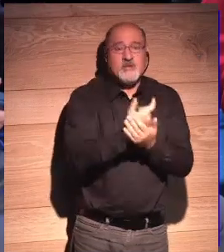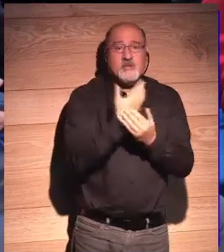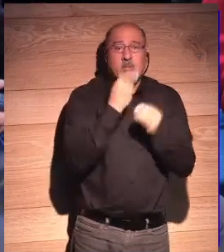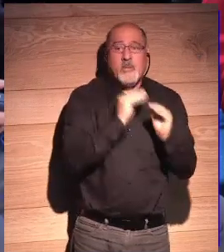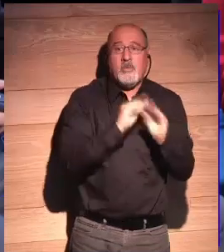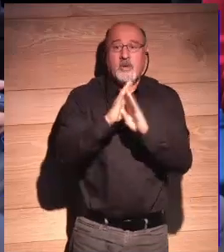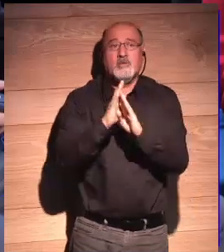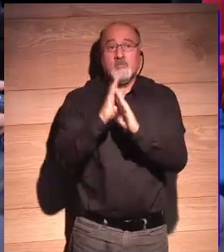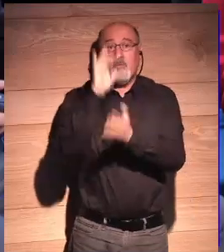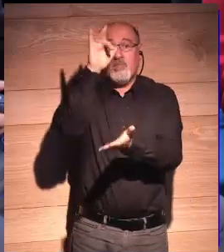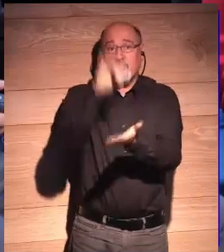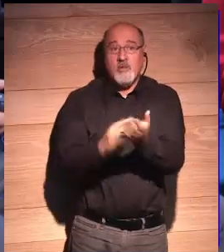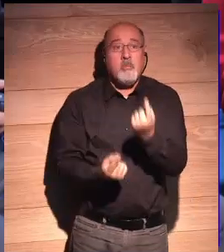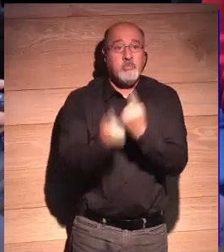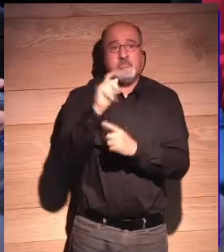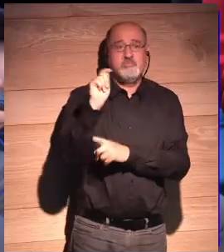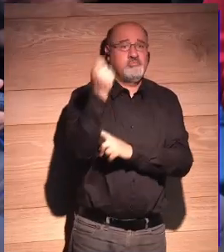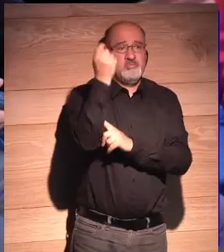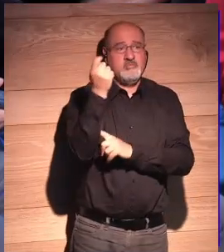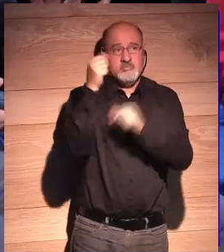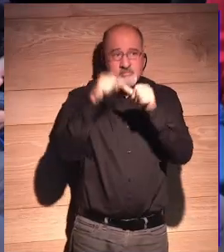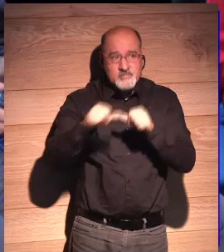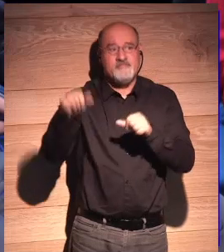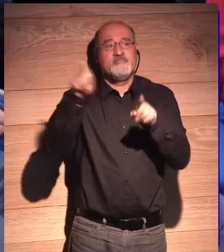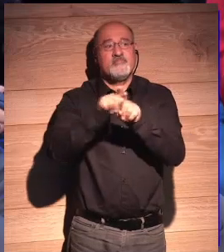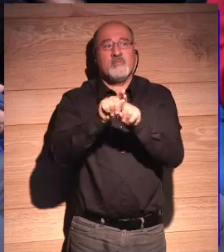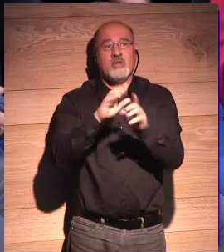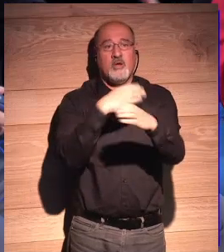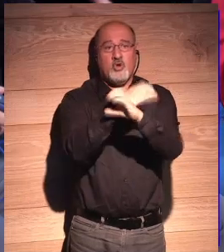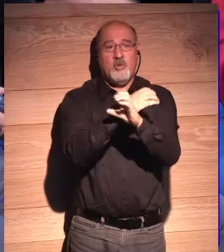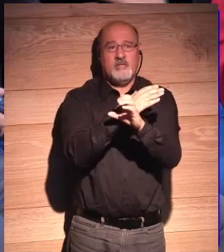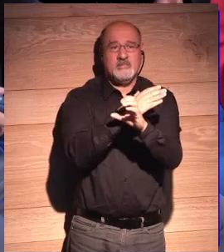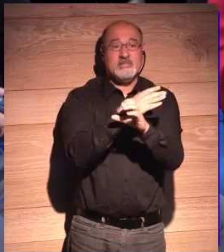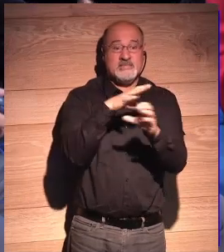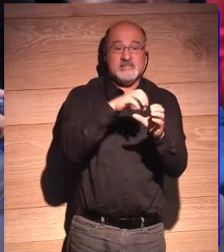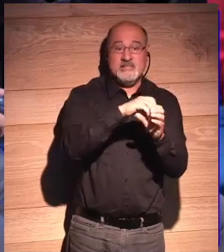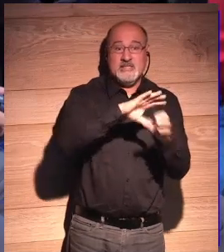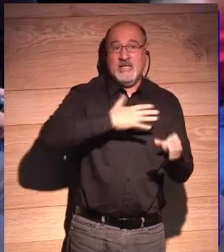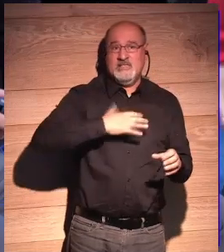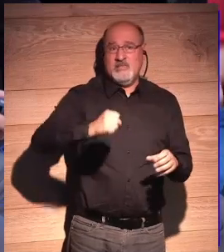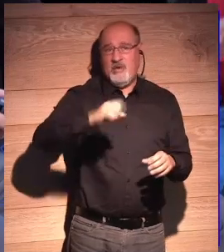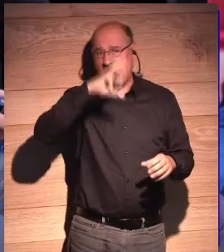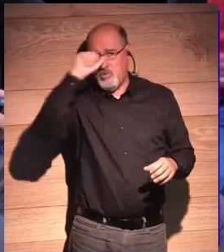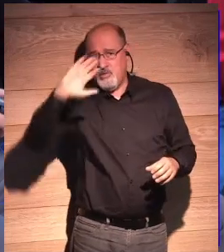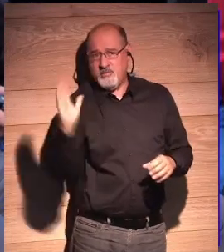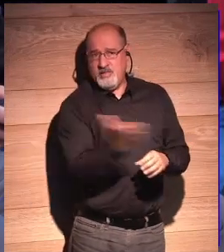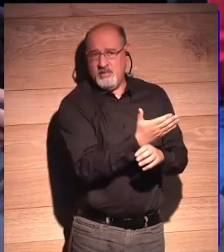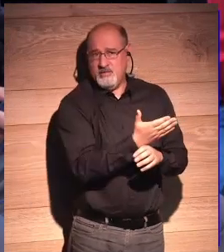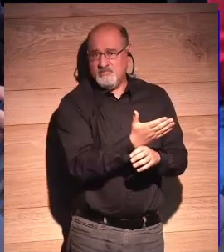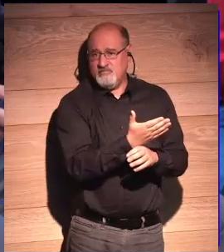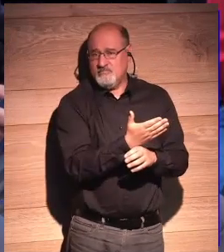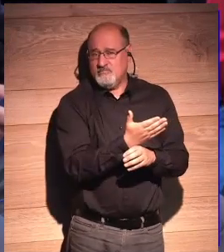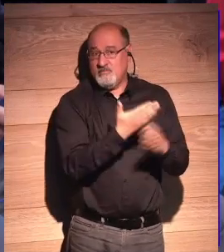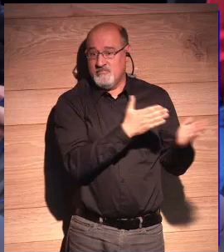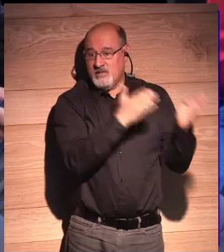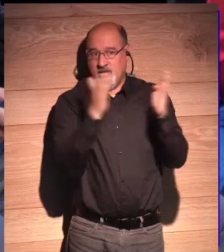superhero stuff would just be forgotten, and just be like, we went through this immature phase as a culture, and that's what we